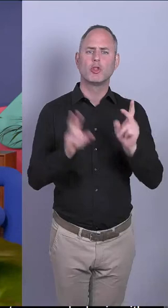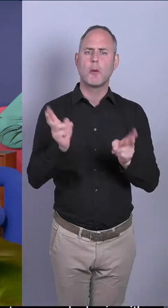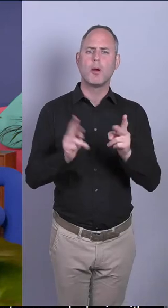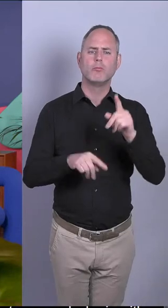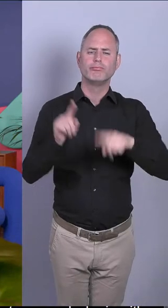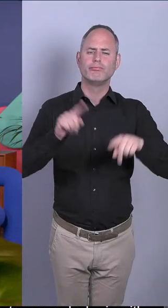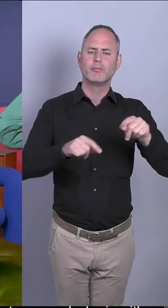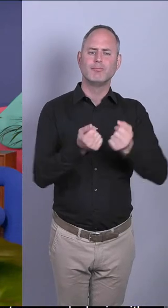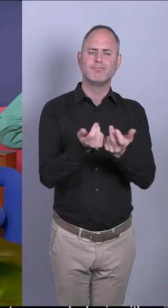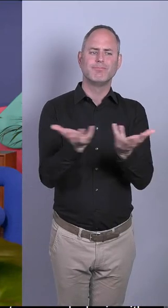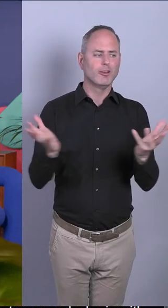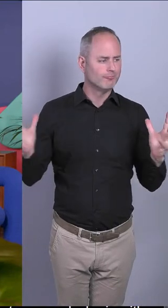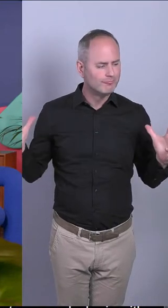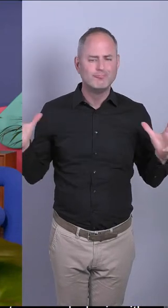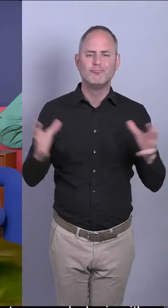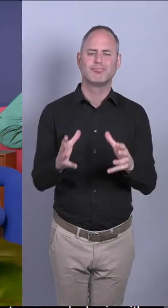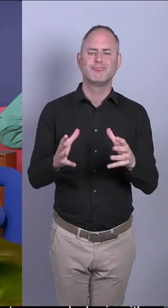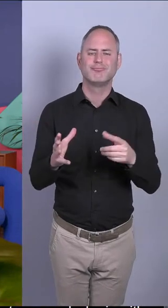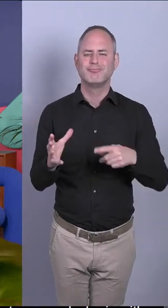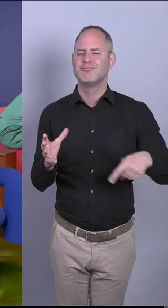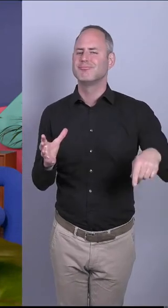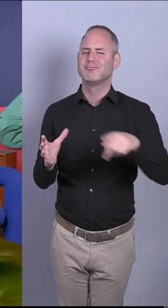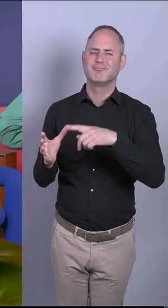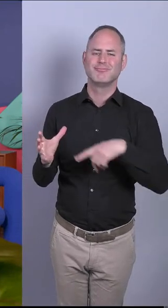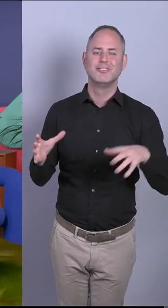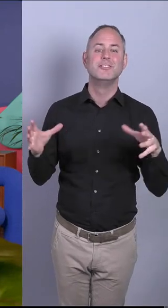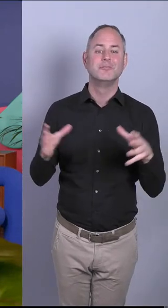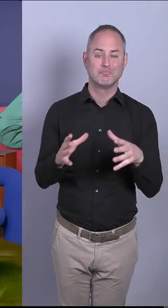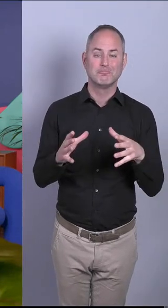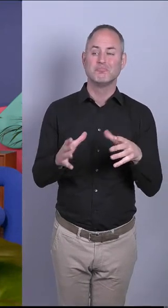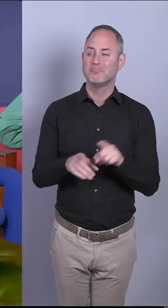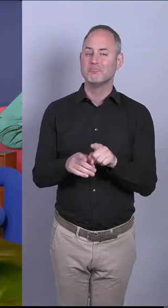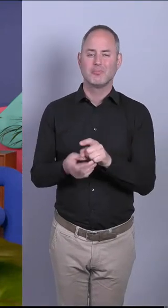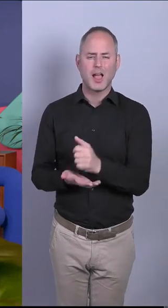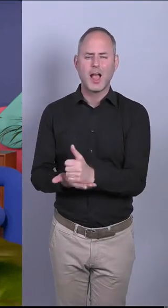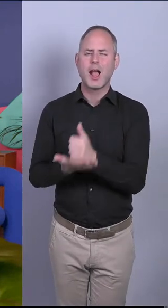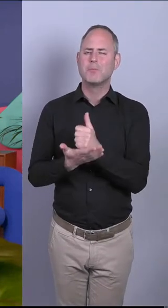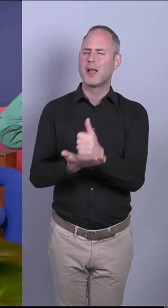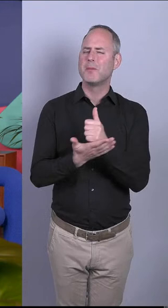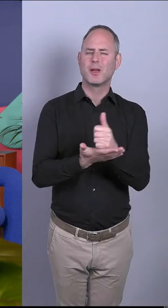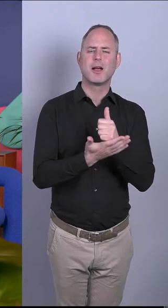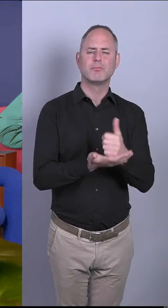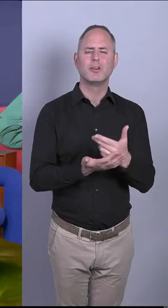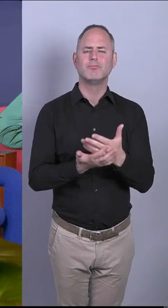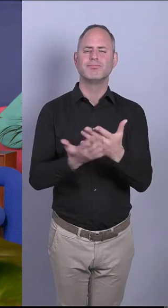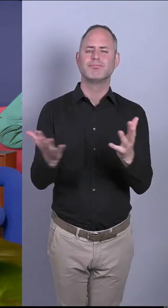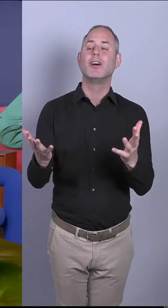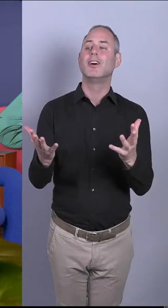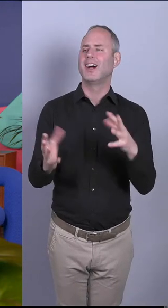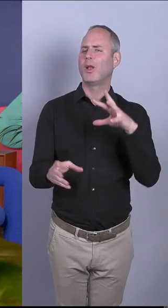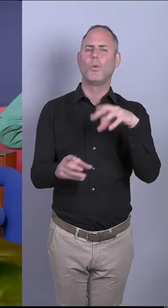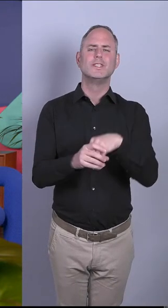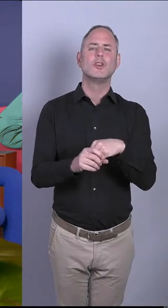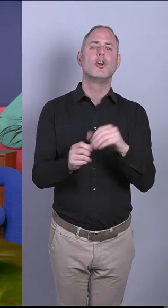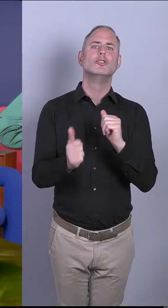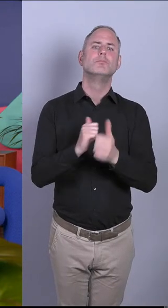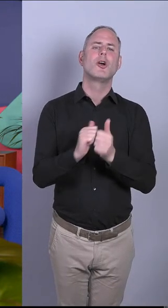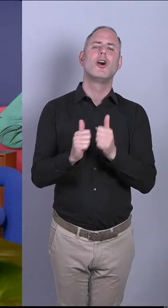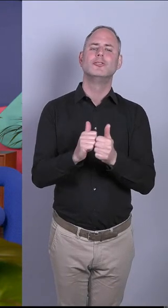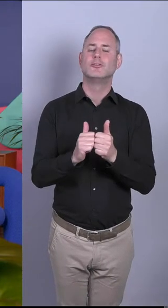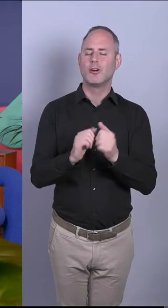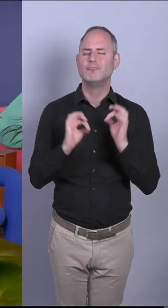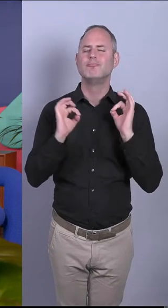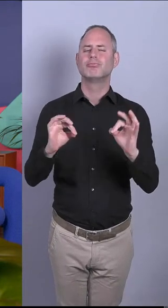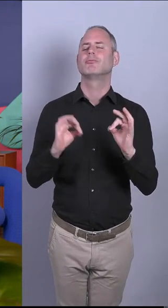on ourselves, but we want to support structures that can provide support. For me, it's not only important